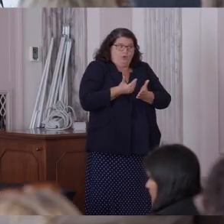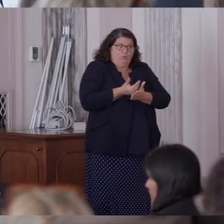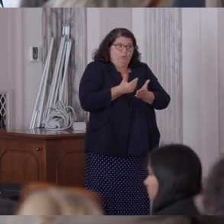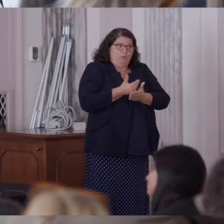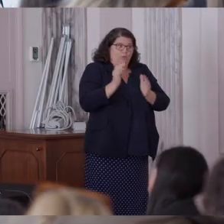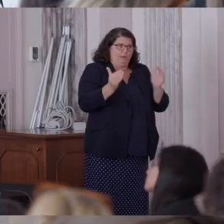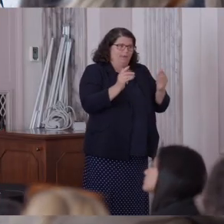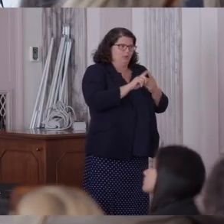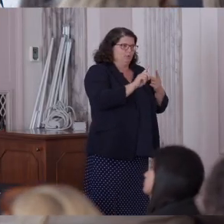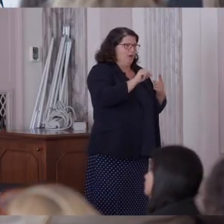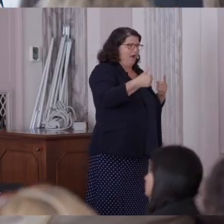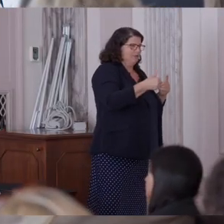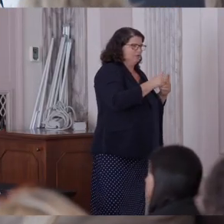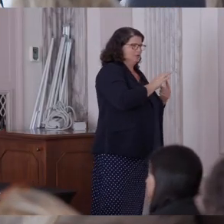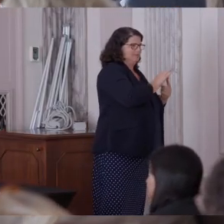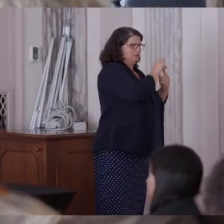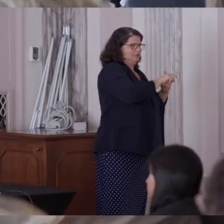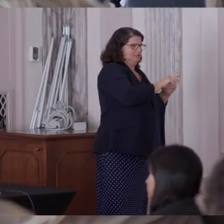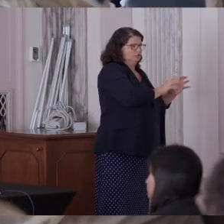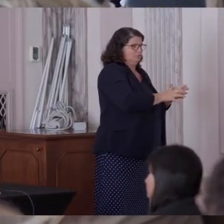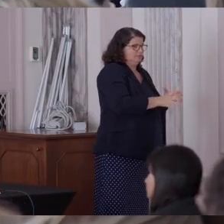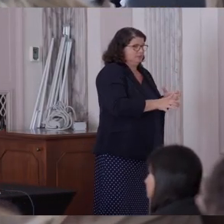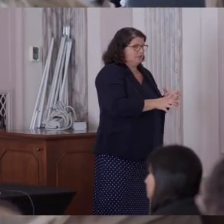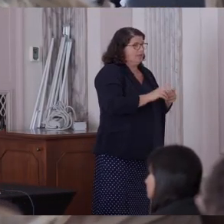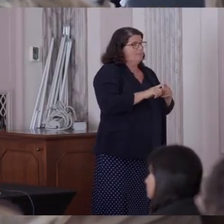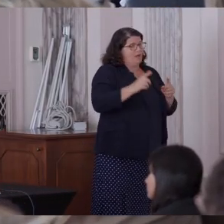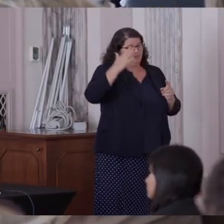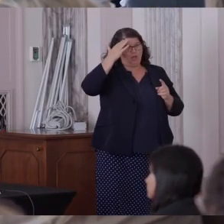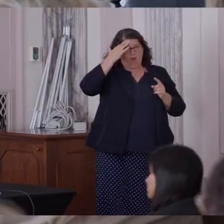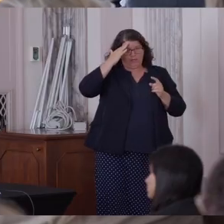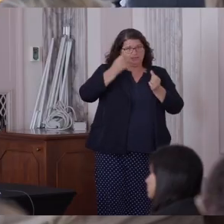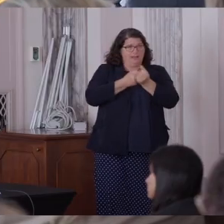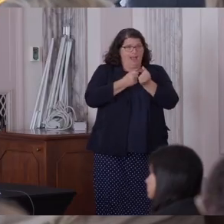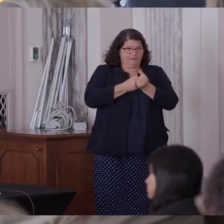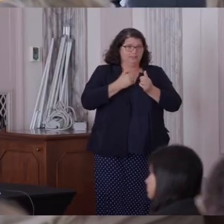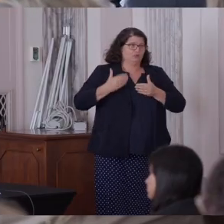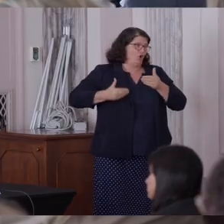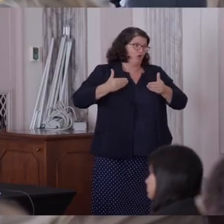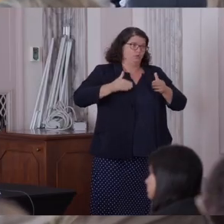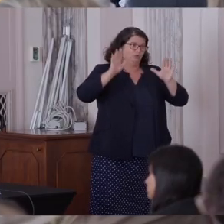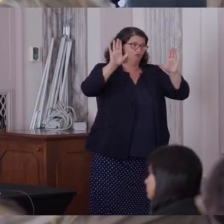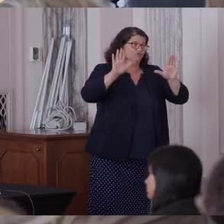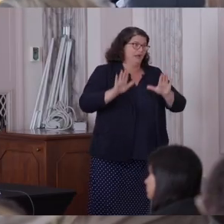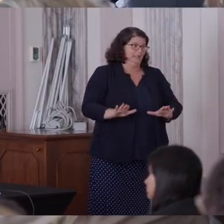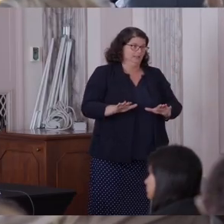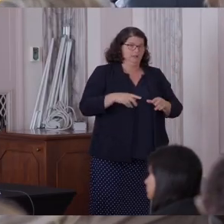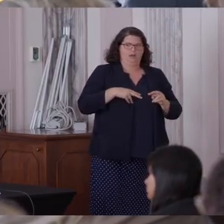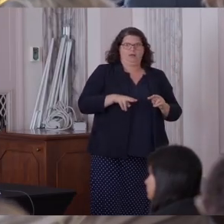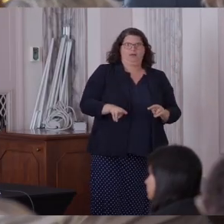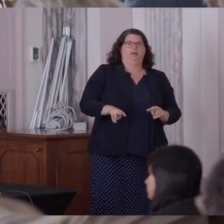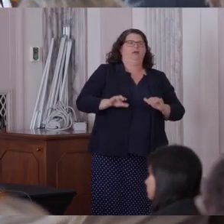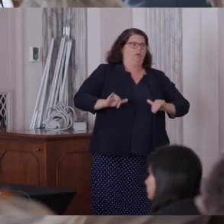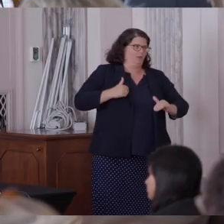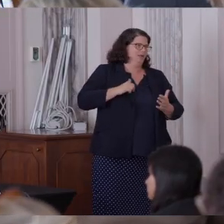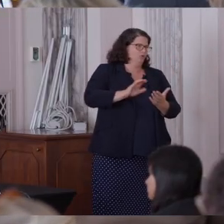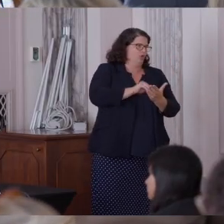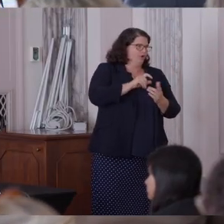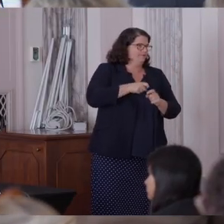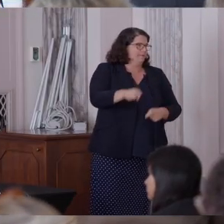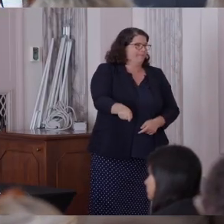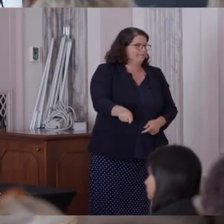the other special needs groups, but they seem to be getting a lot of traction. And I think, to Marcella's point, like the